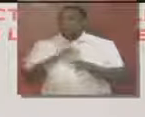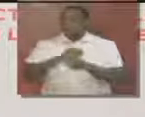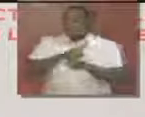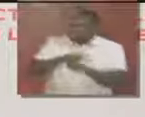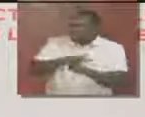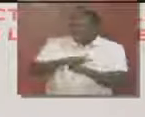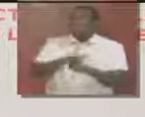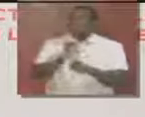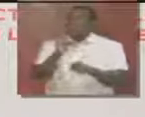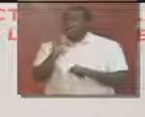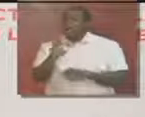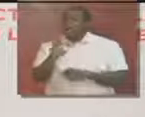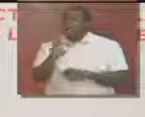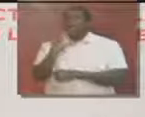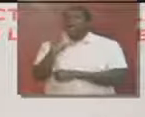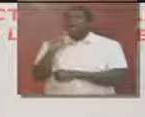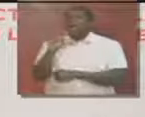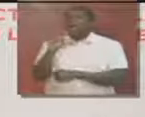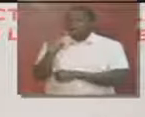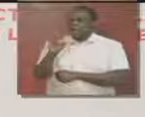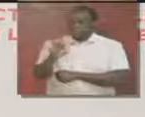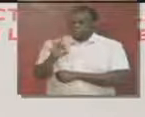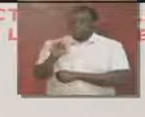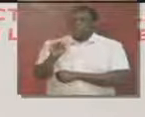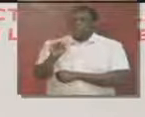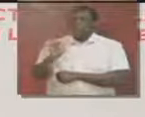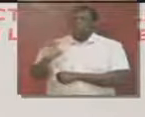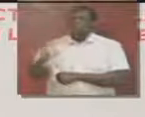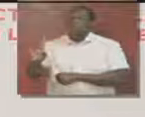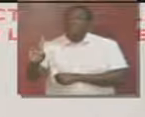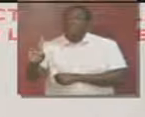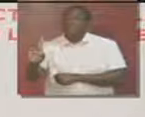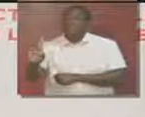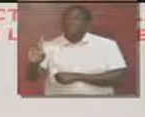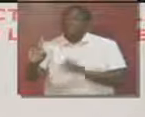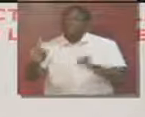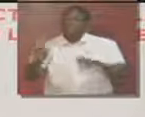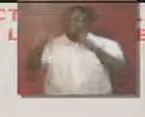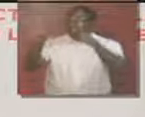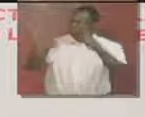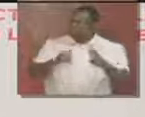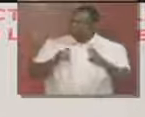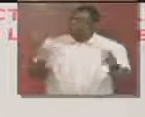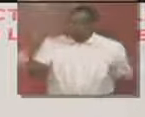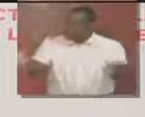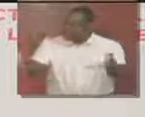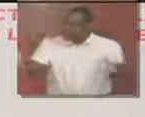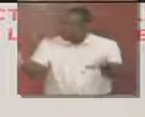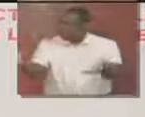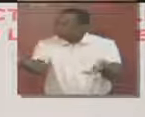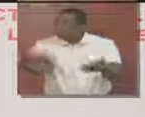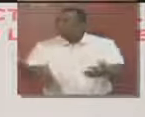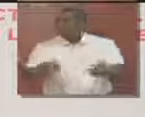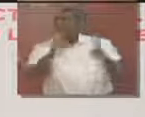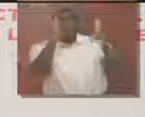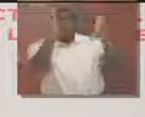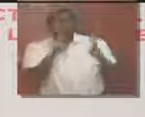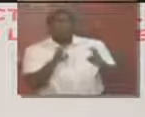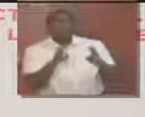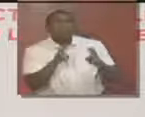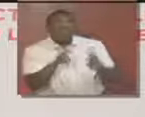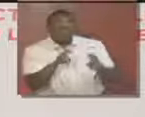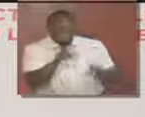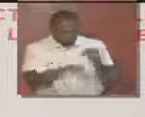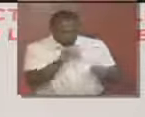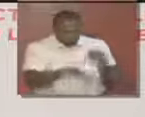non-communicable diseases, and that's something that can actually be pulled down. And I think we should encourage the population at large to be aware of the